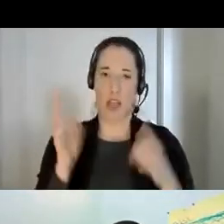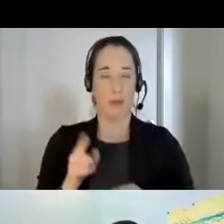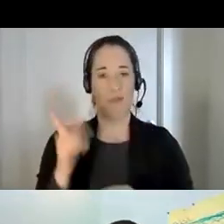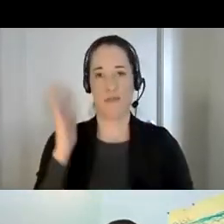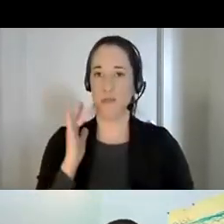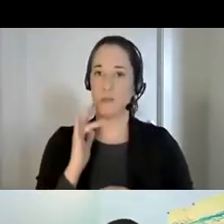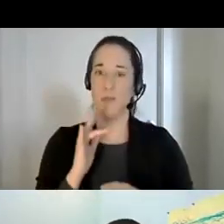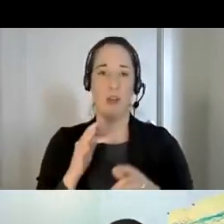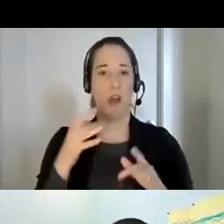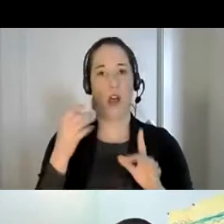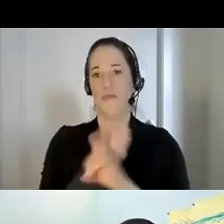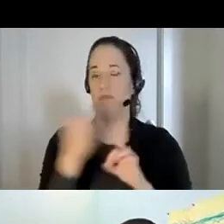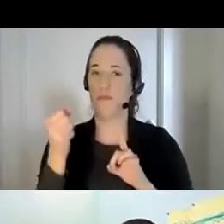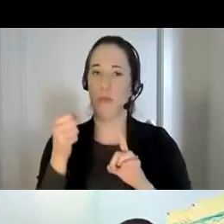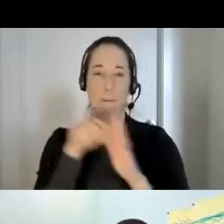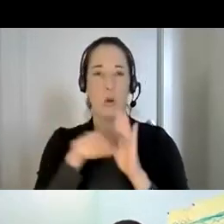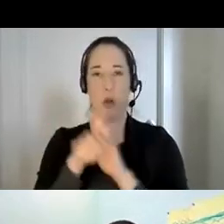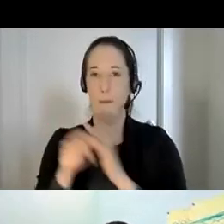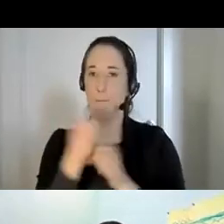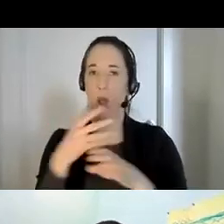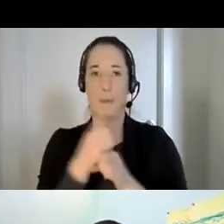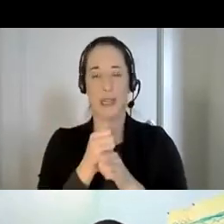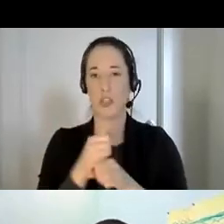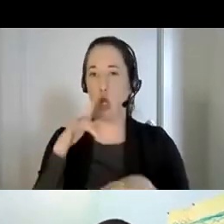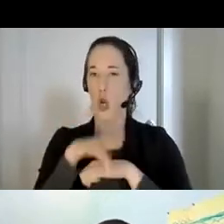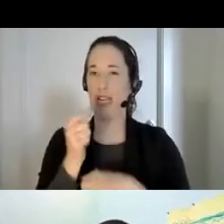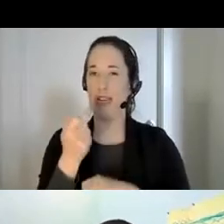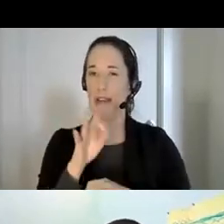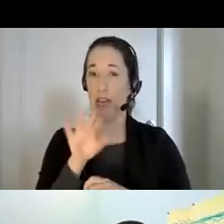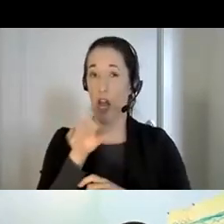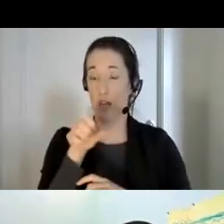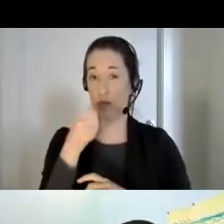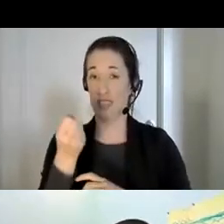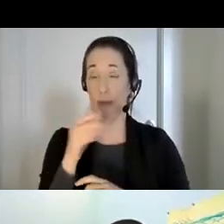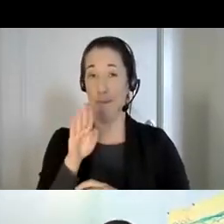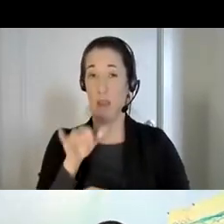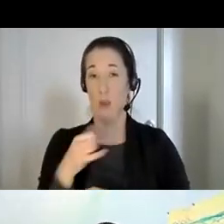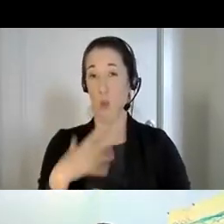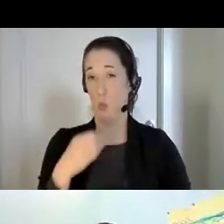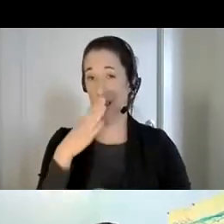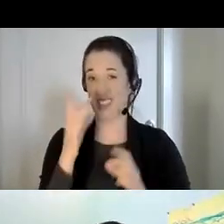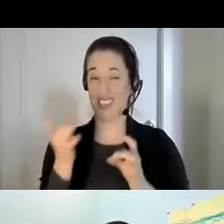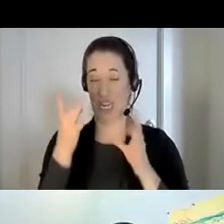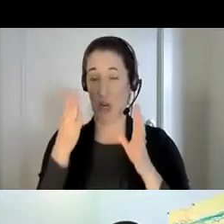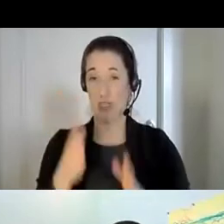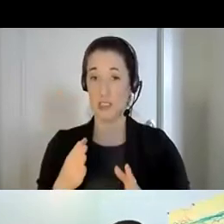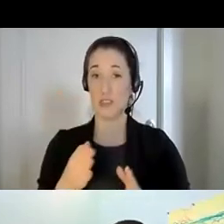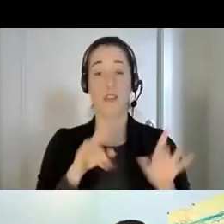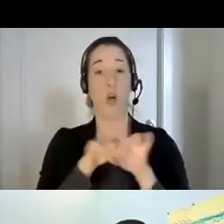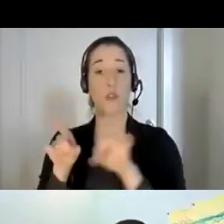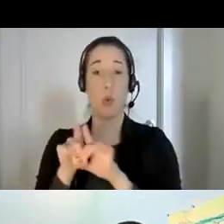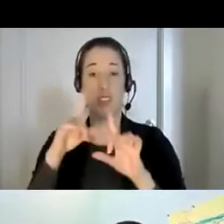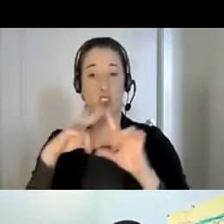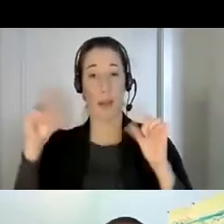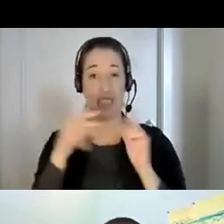bombings of Filipino farmers in the early 1900s by white terrorists, to the internment of Japanese Americans during World War II,